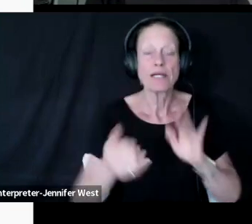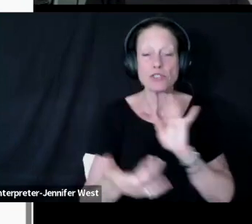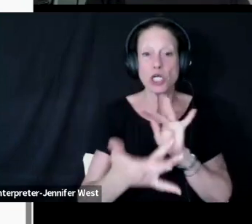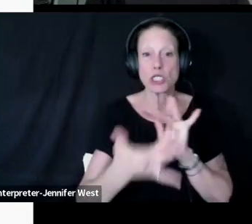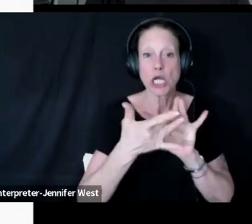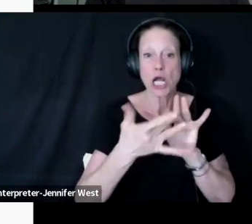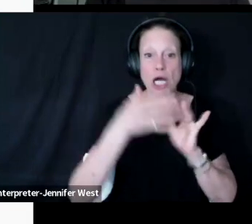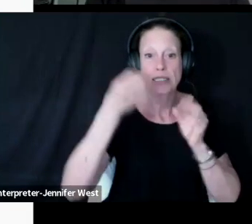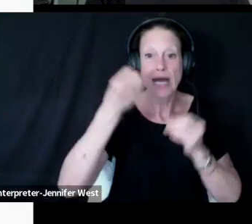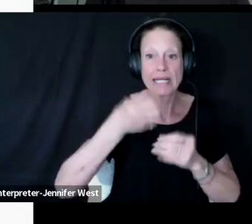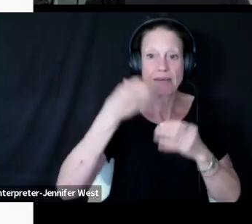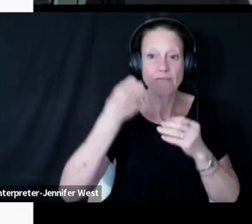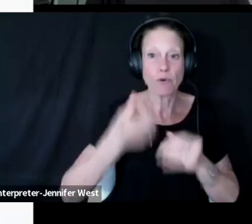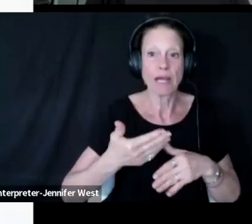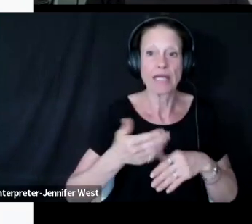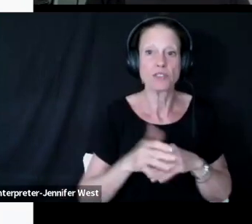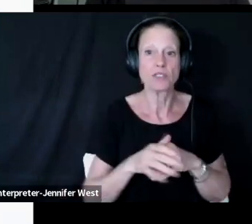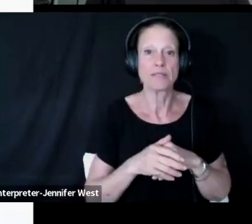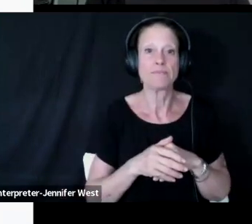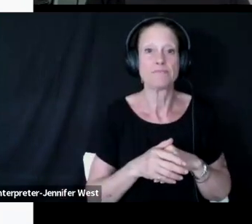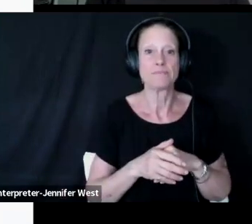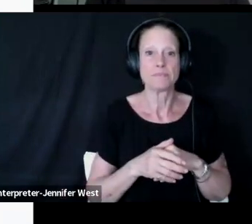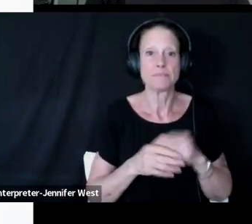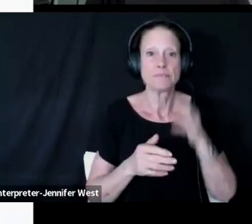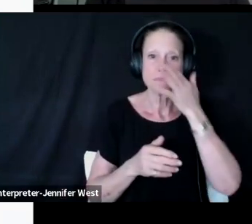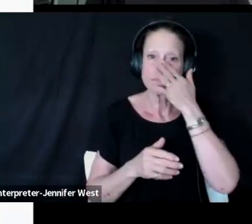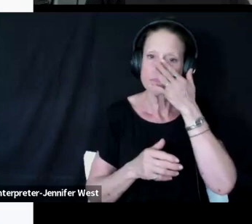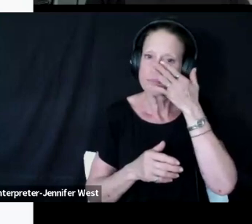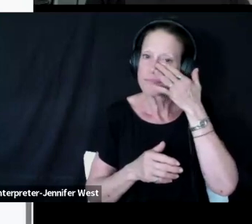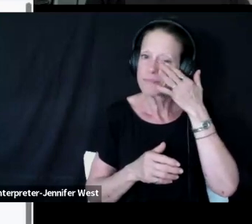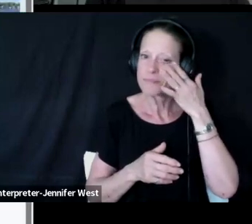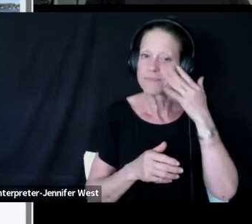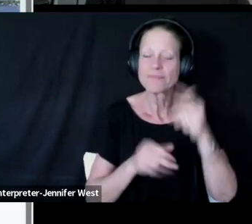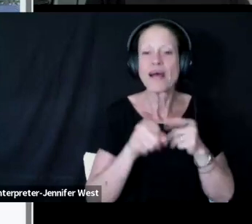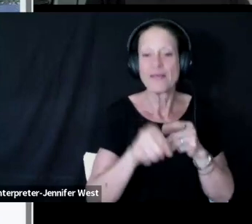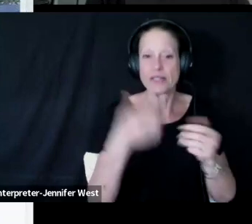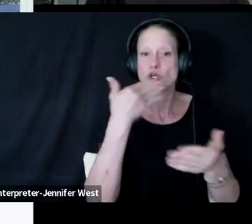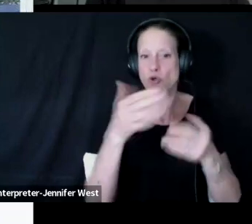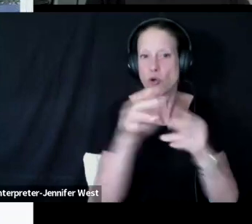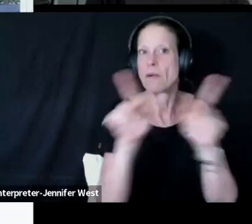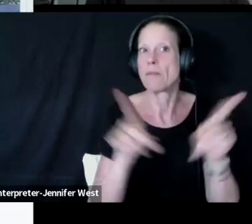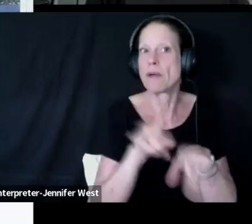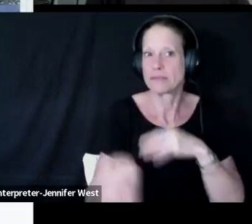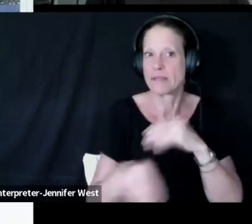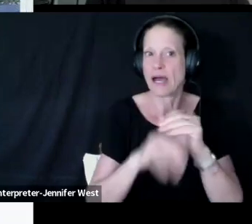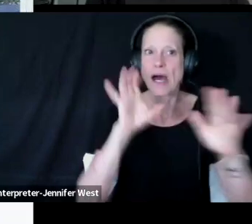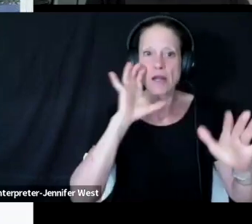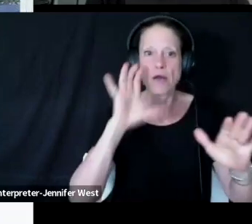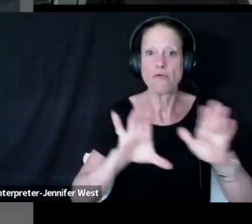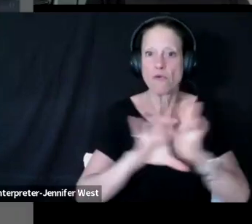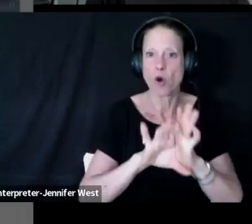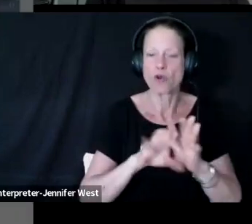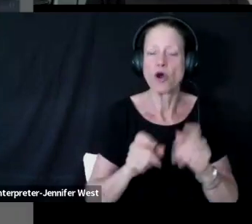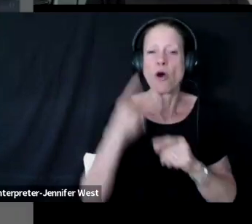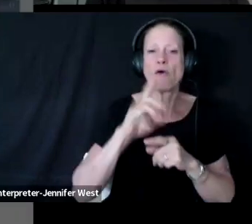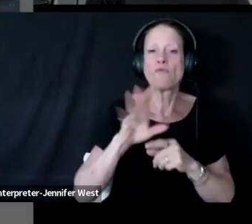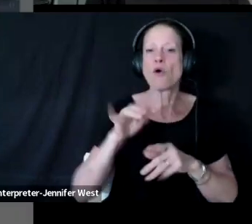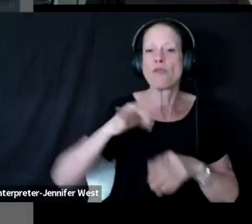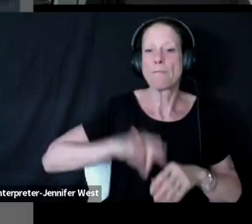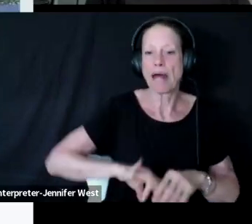this person. And then this is a good place to add a photo for that individual.